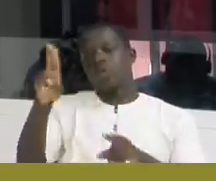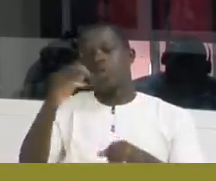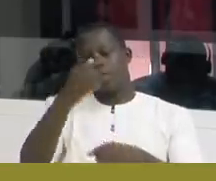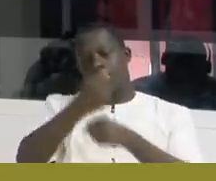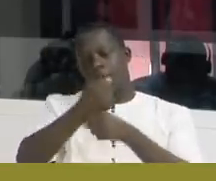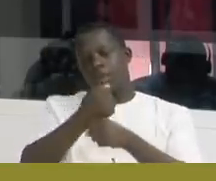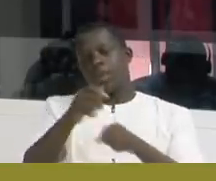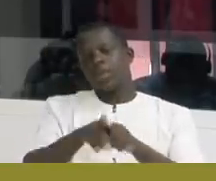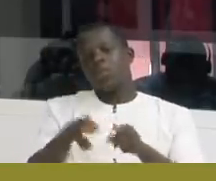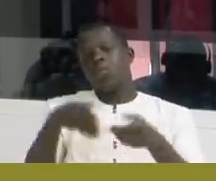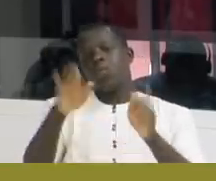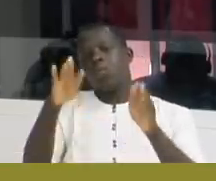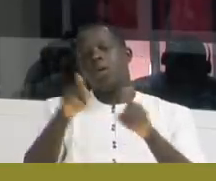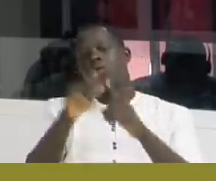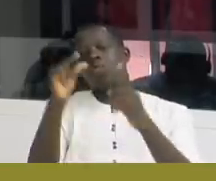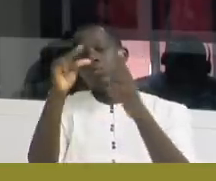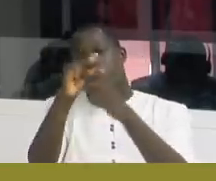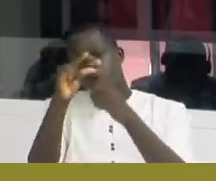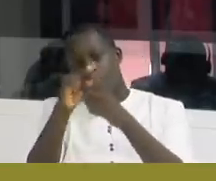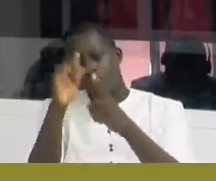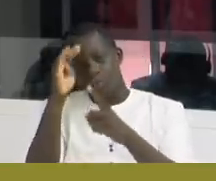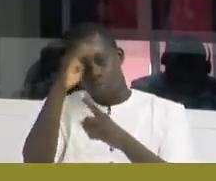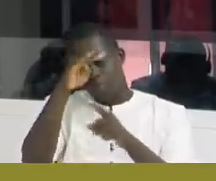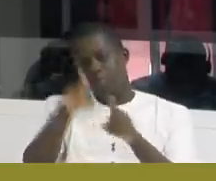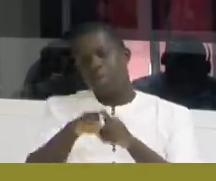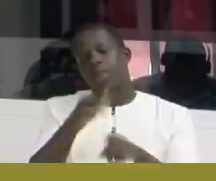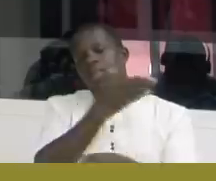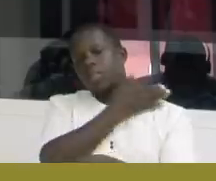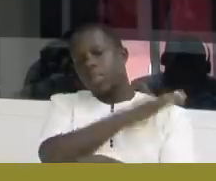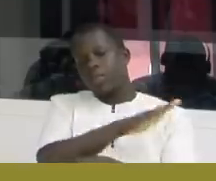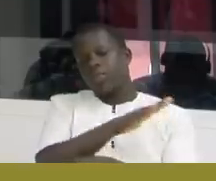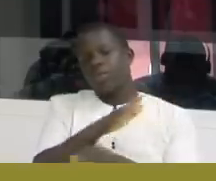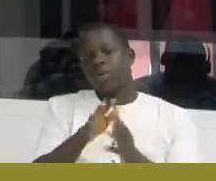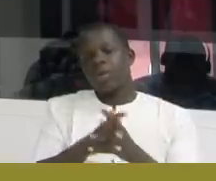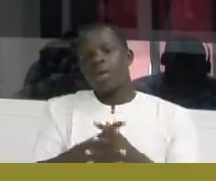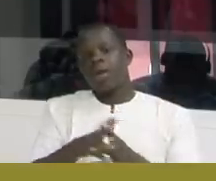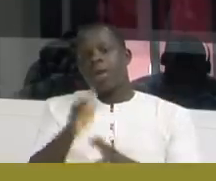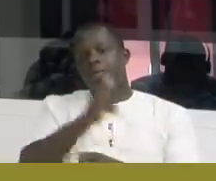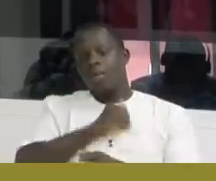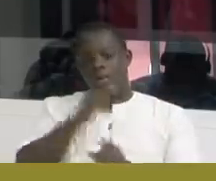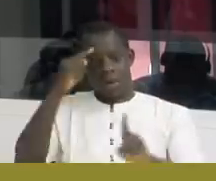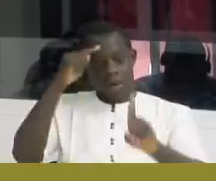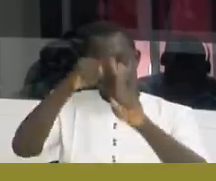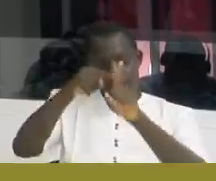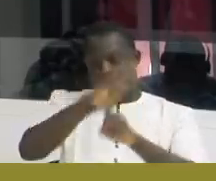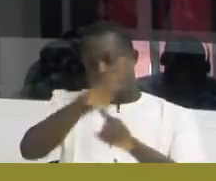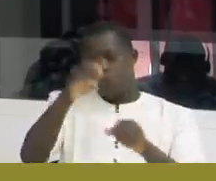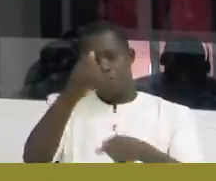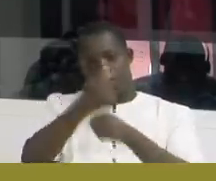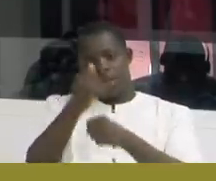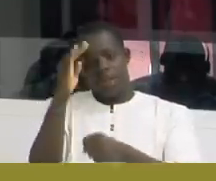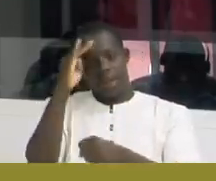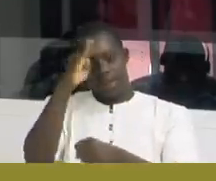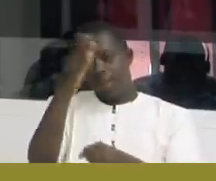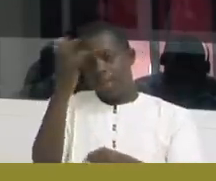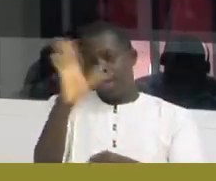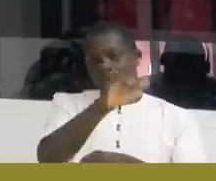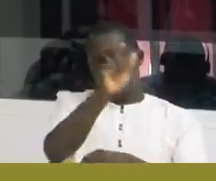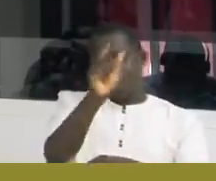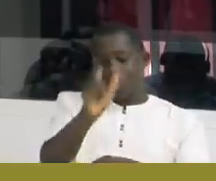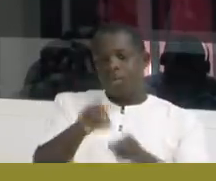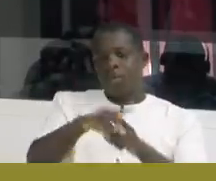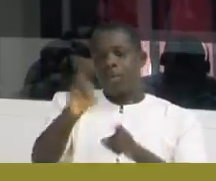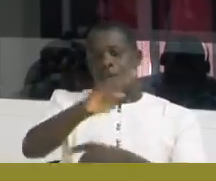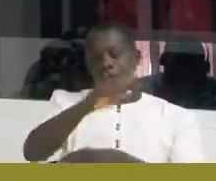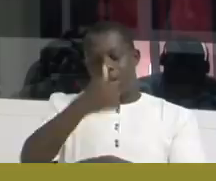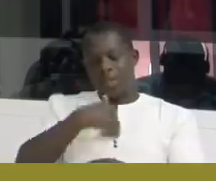offensive. Okay. If you find it offensive, I withdraw that. Okay. But my purpose is not to offend anybody. What I said is, I